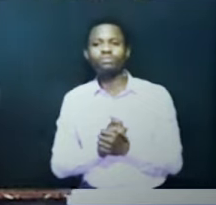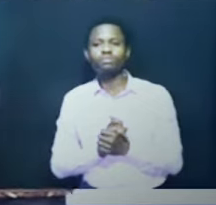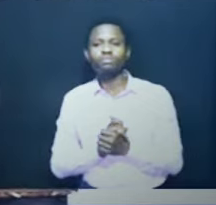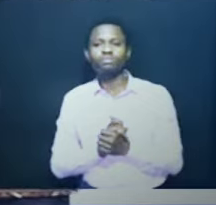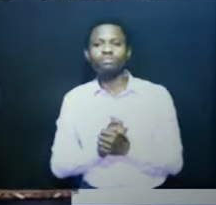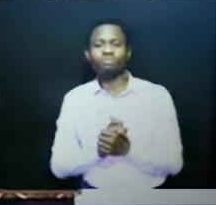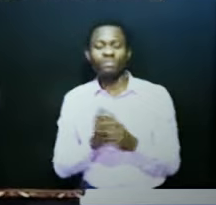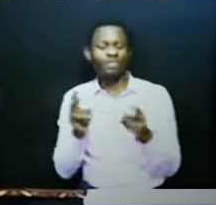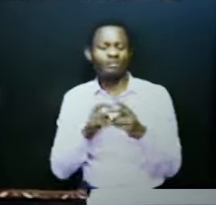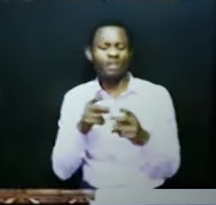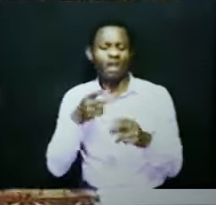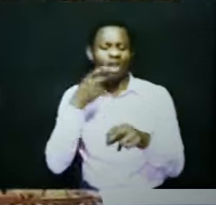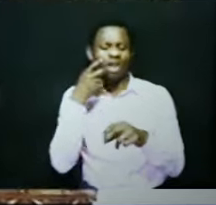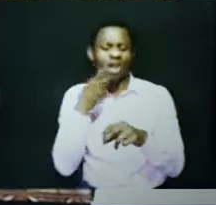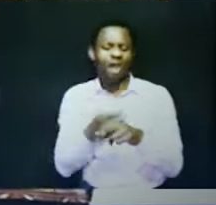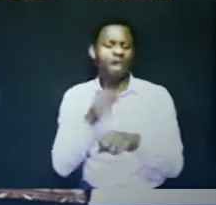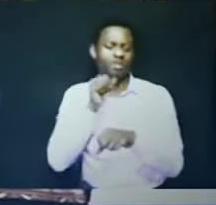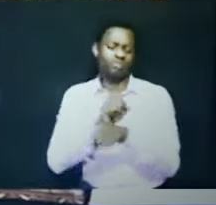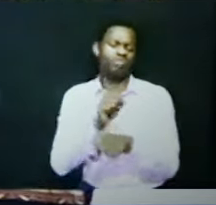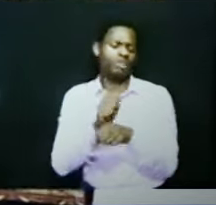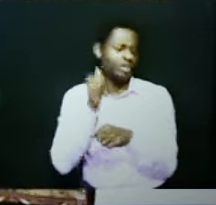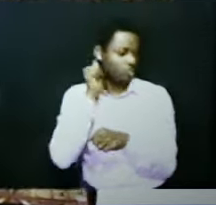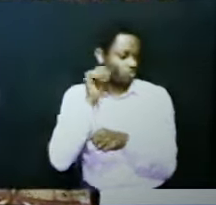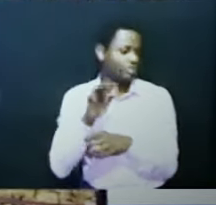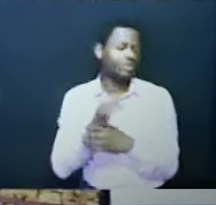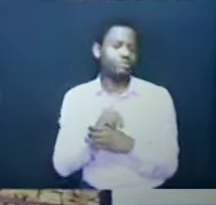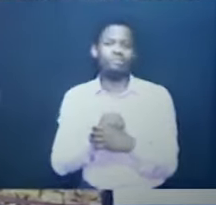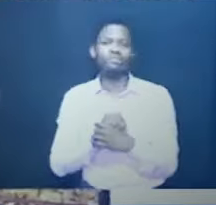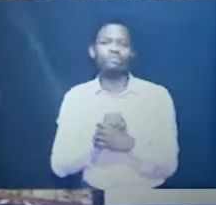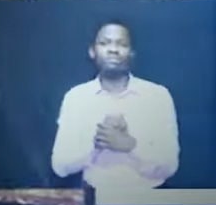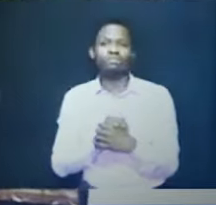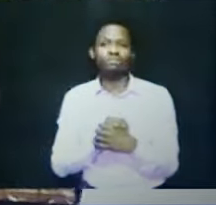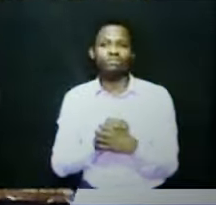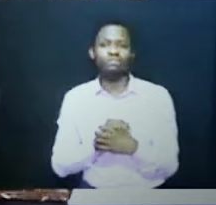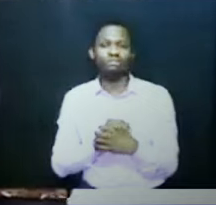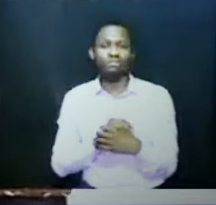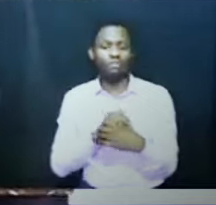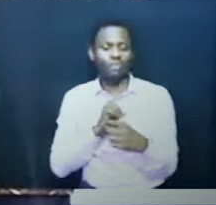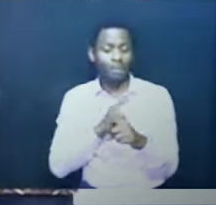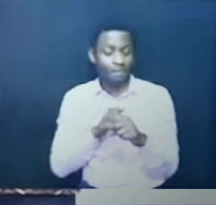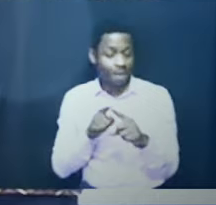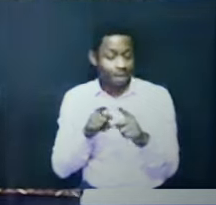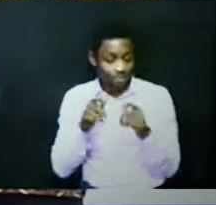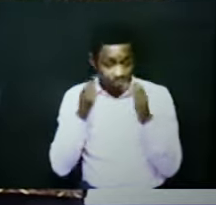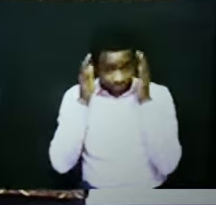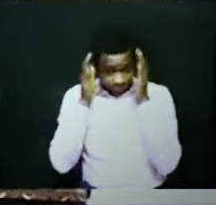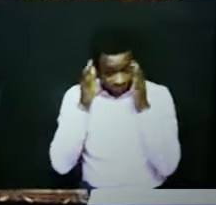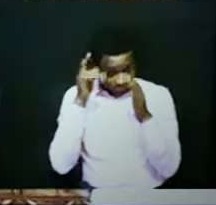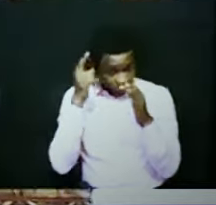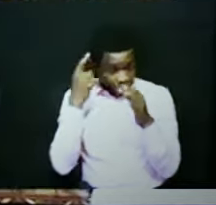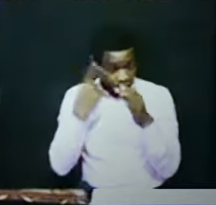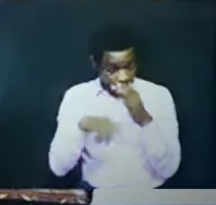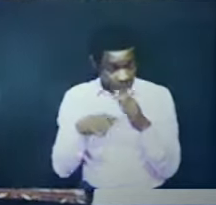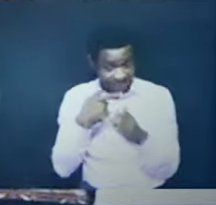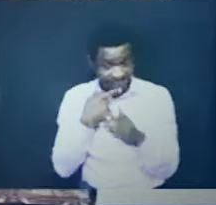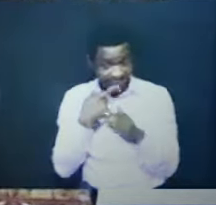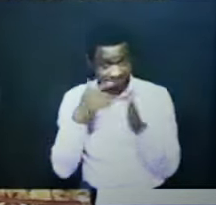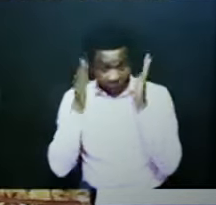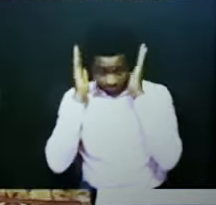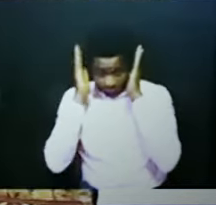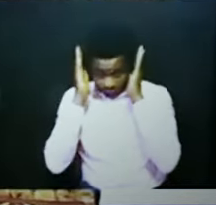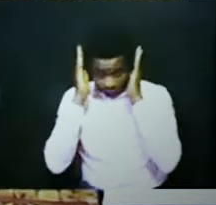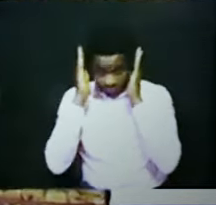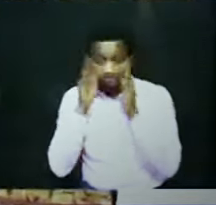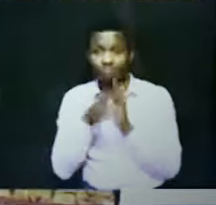Now, very hard working woman. But pay attention to what I'm going to say now, please. And